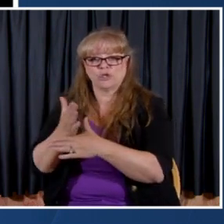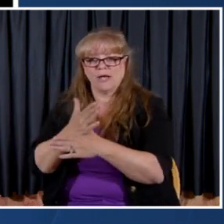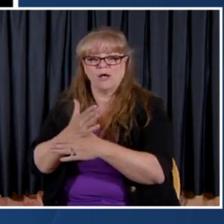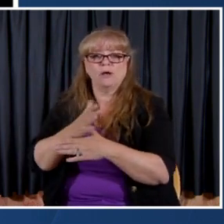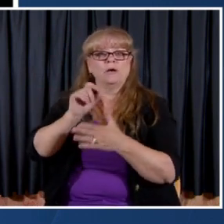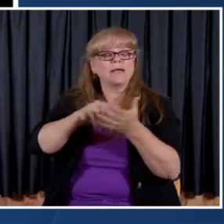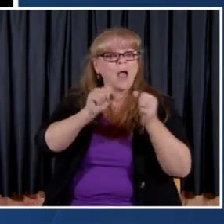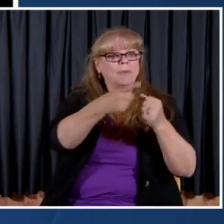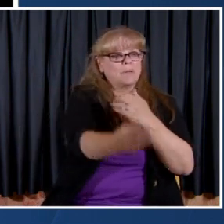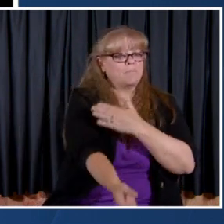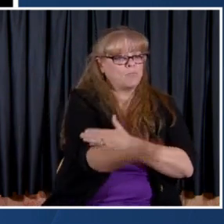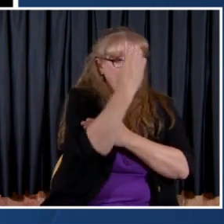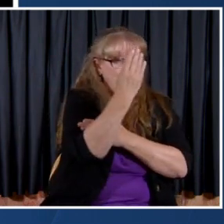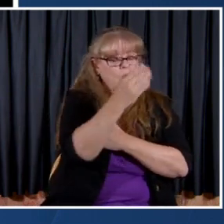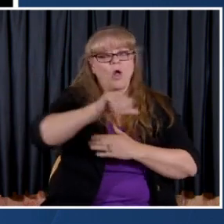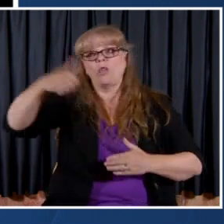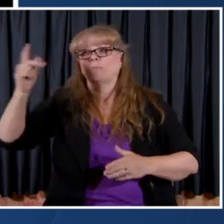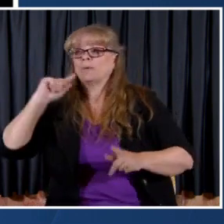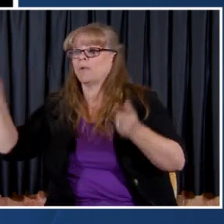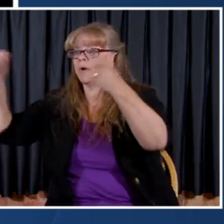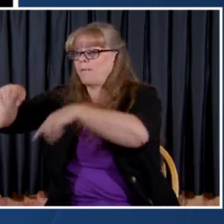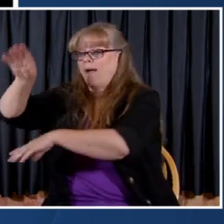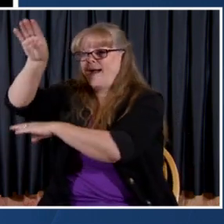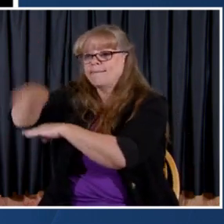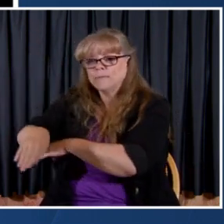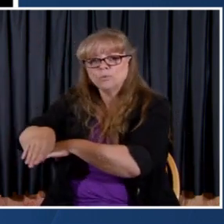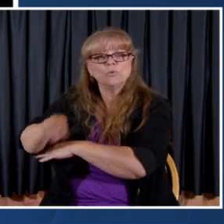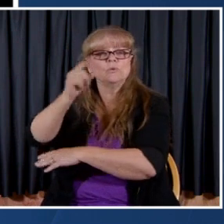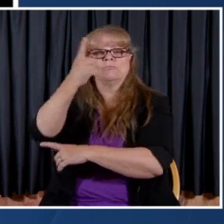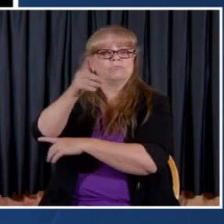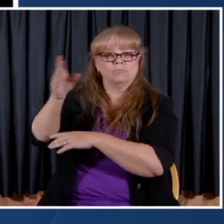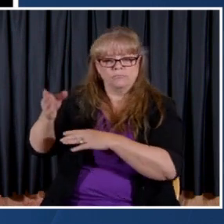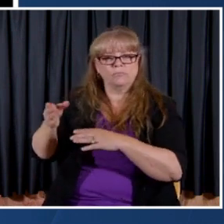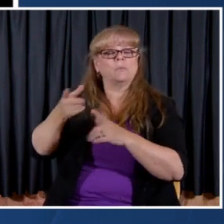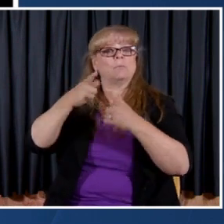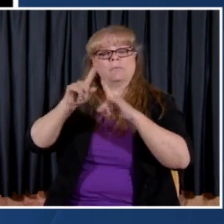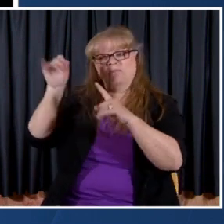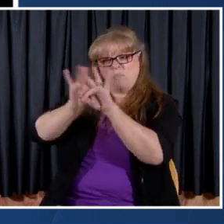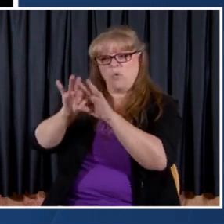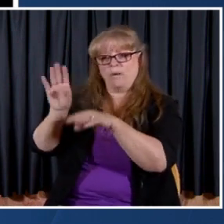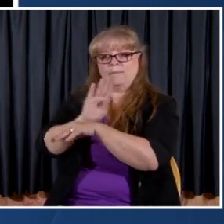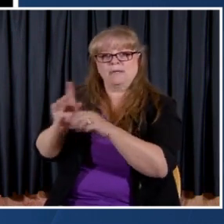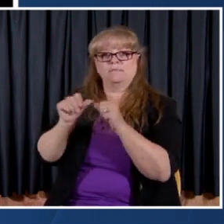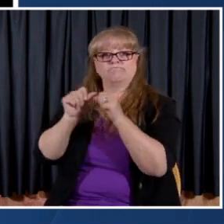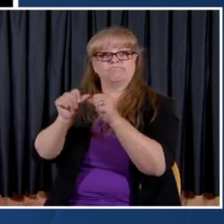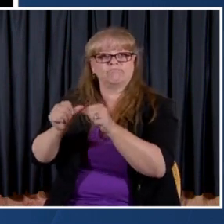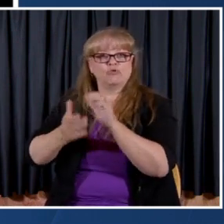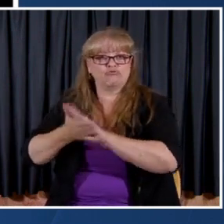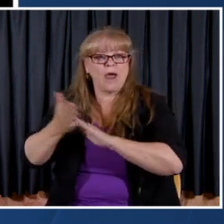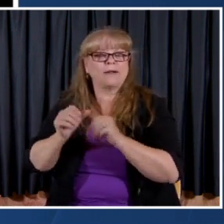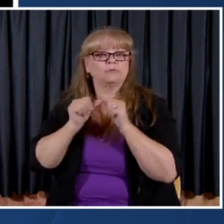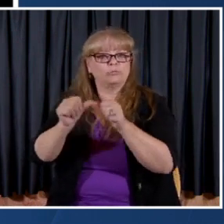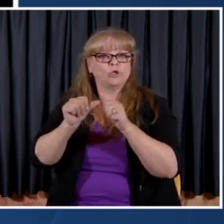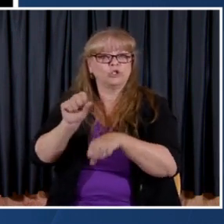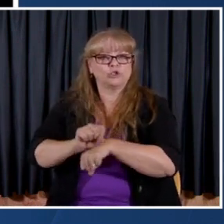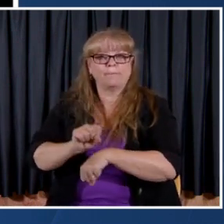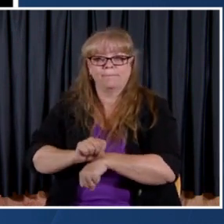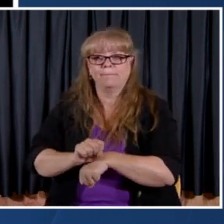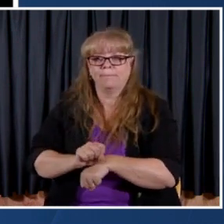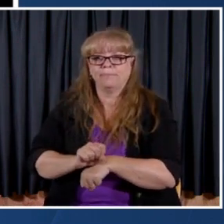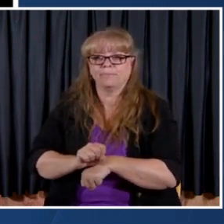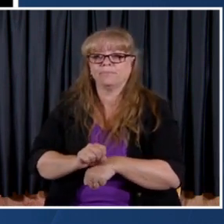that workers can continue to earn their salaries. So the world is figuring this out. There's creative and innovative ways to do this in a